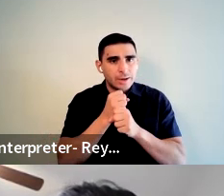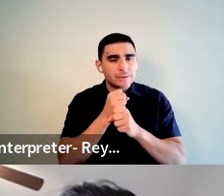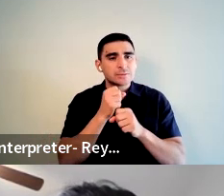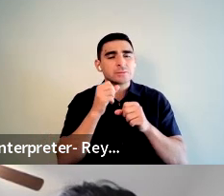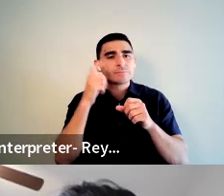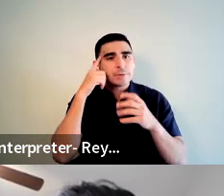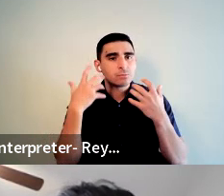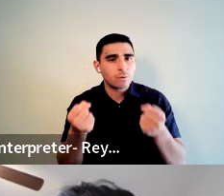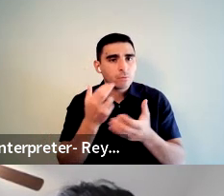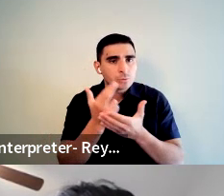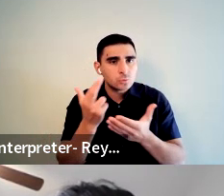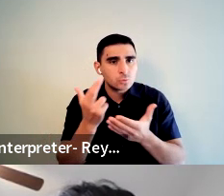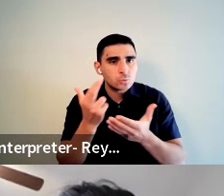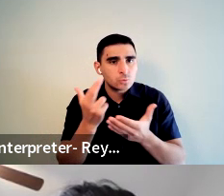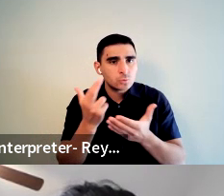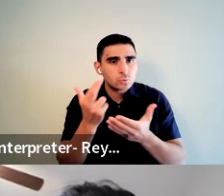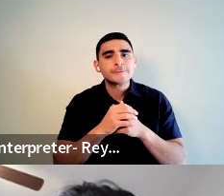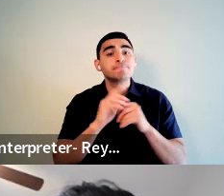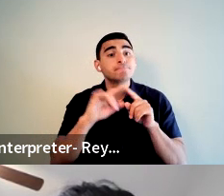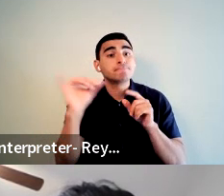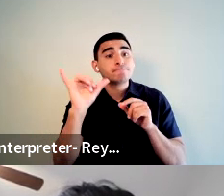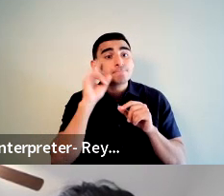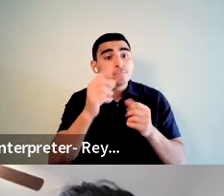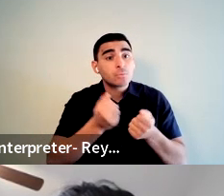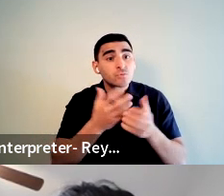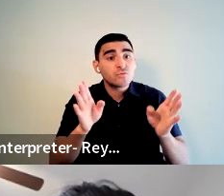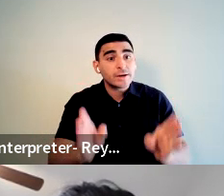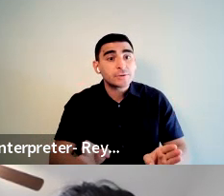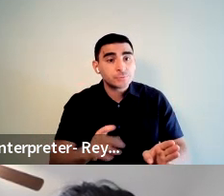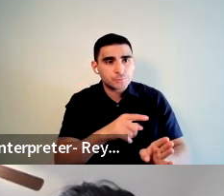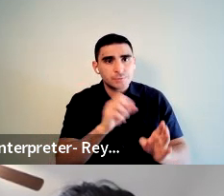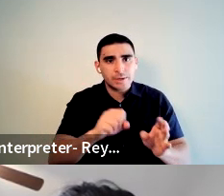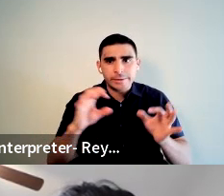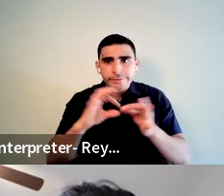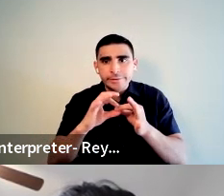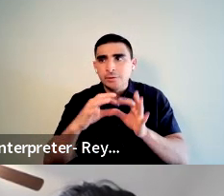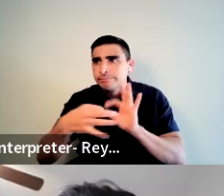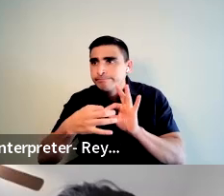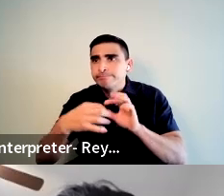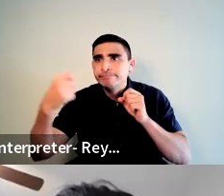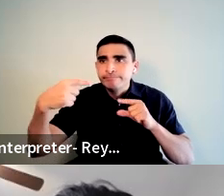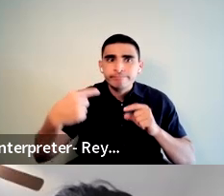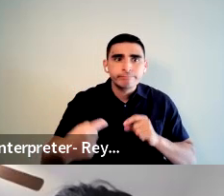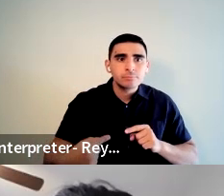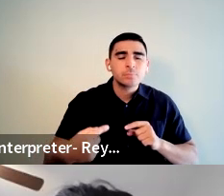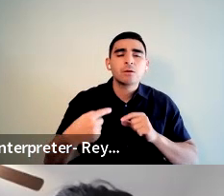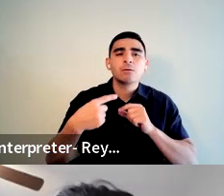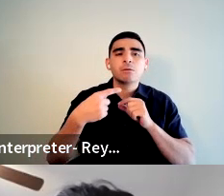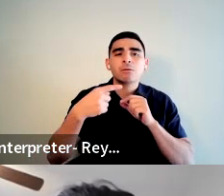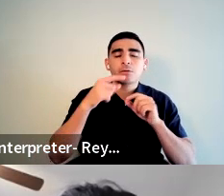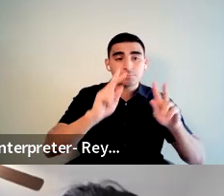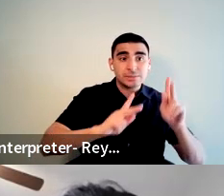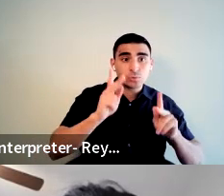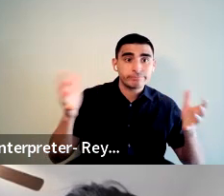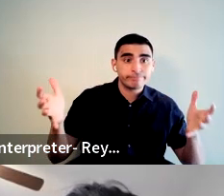and beyond, but then also a place for providers to connect, and then a place for the public to come together too. So I think